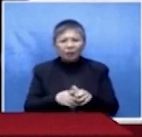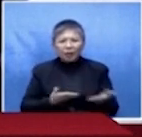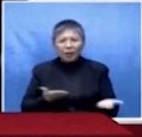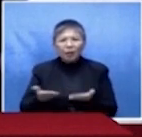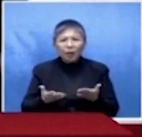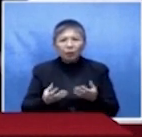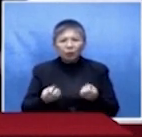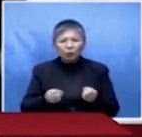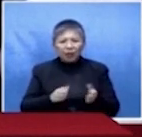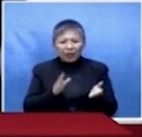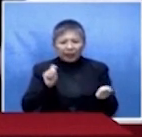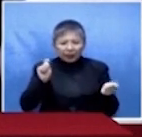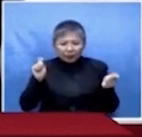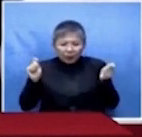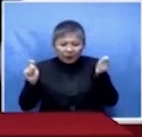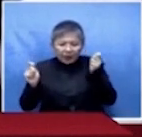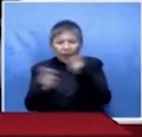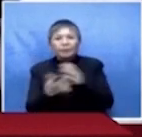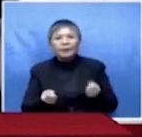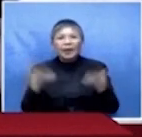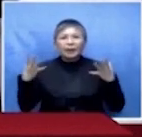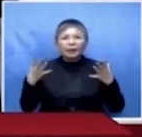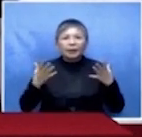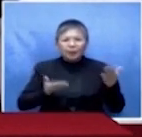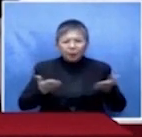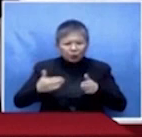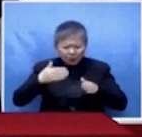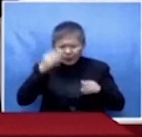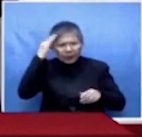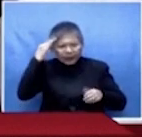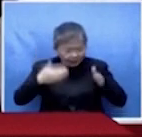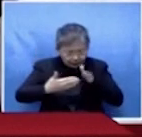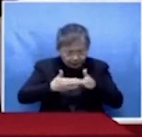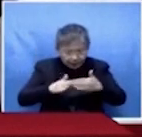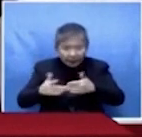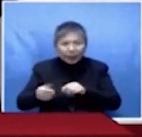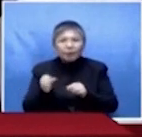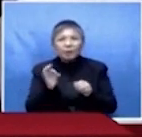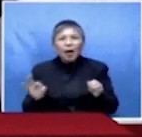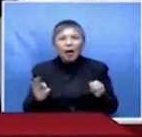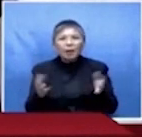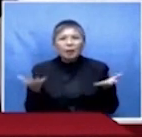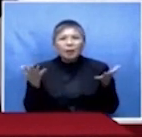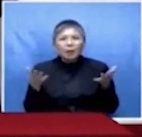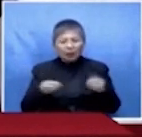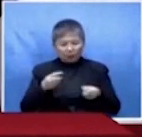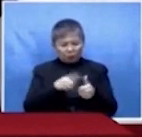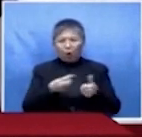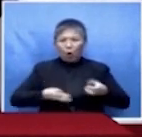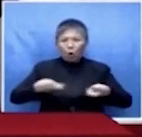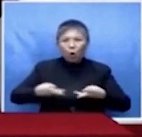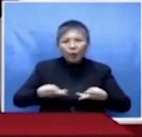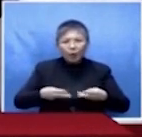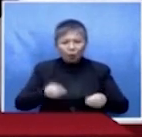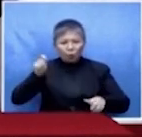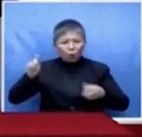for us to fundamentally renew ourselves, to make a major transformation, to implement grand strategies in the fields of economy, law,